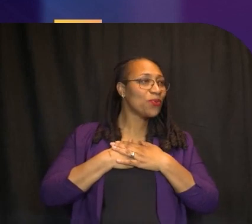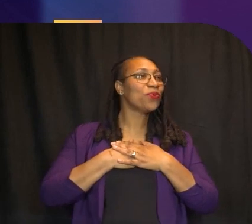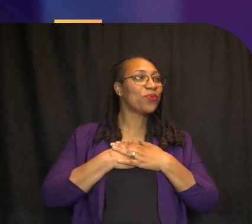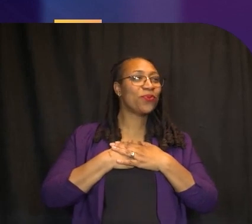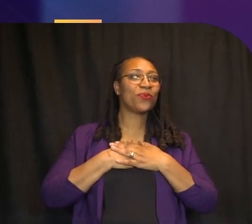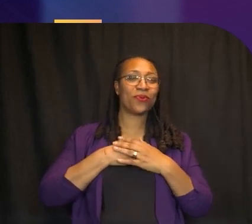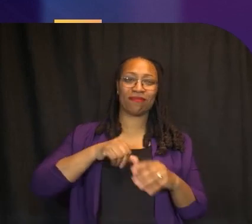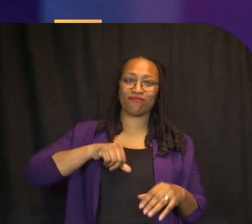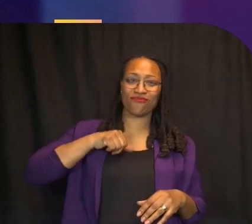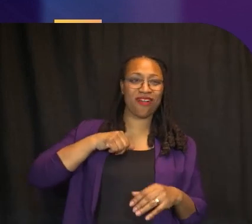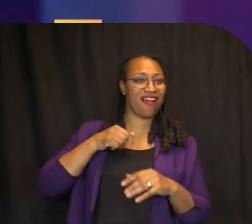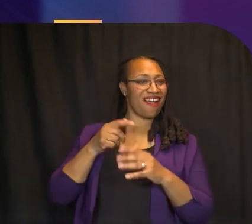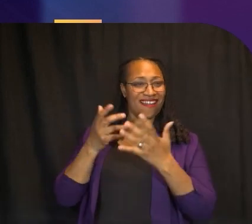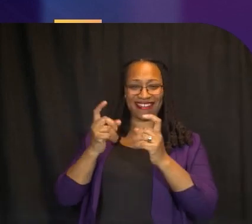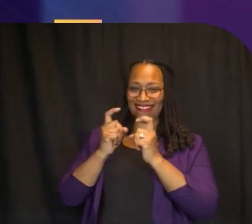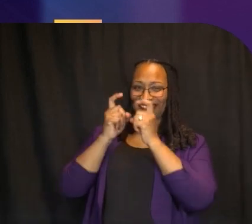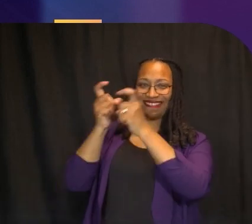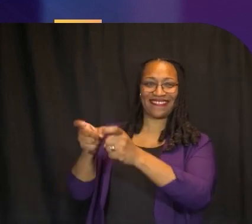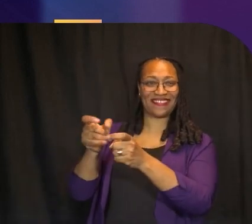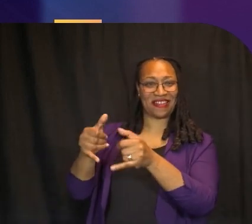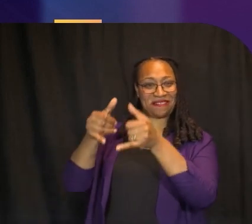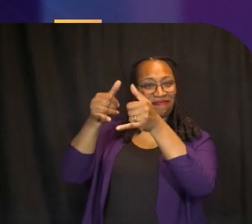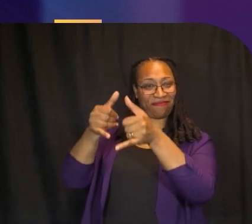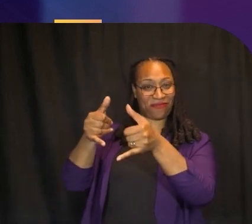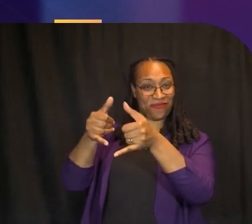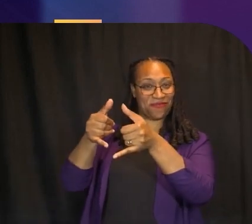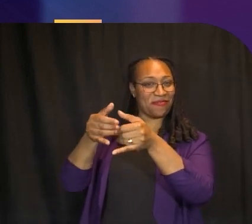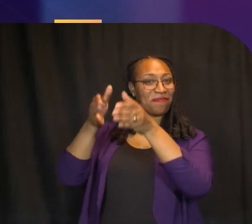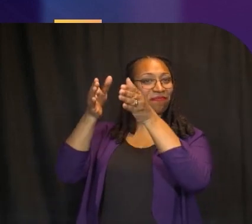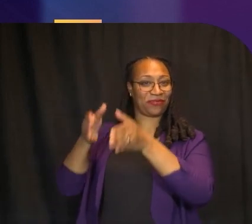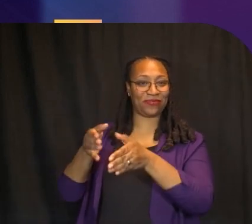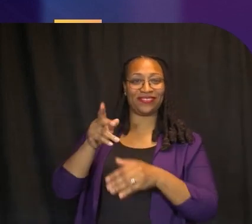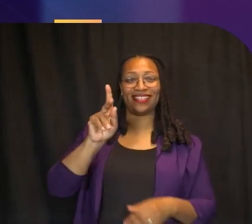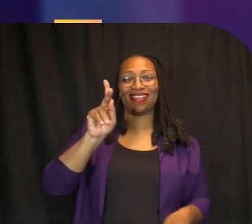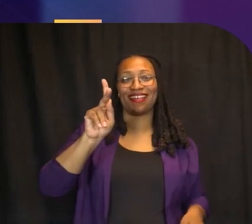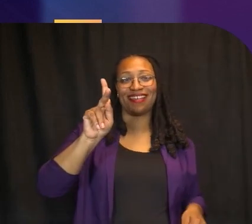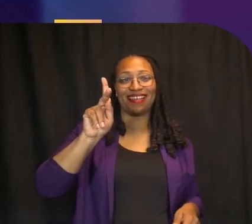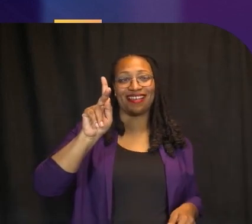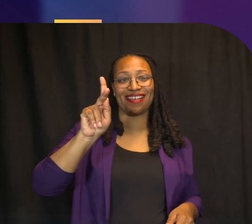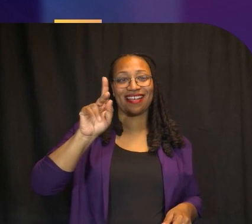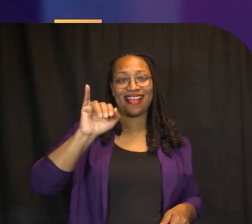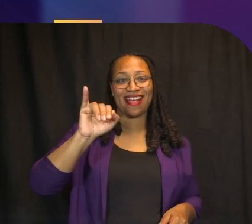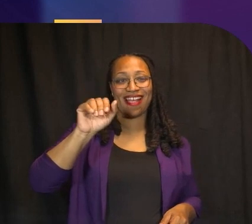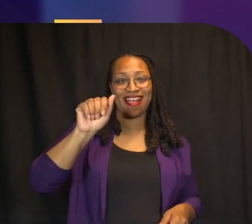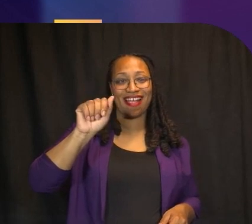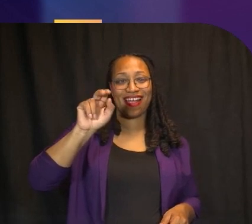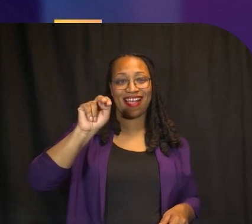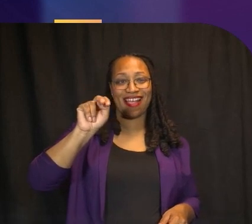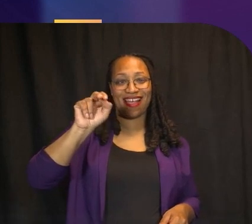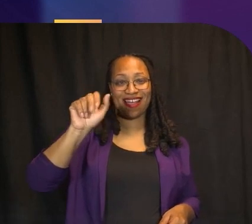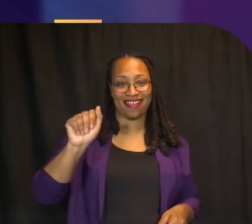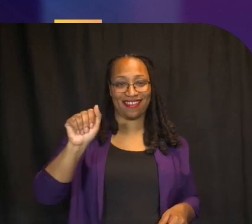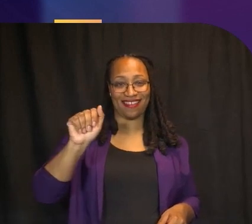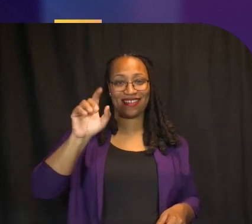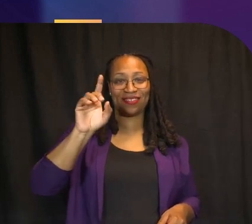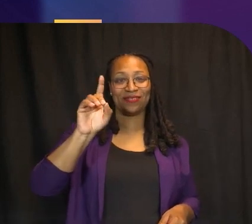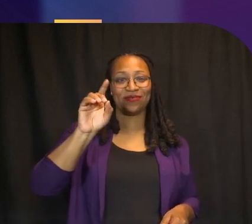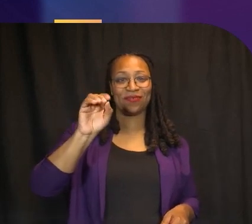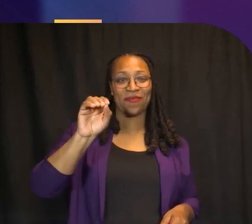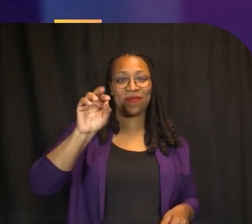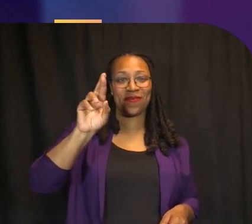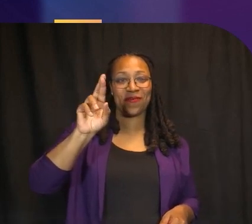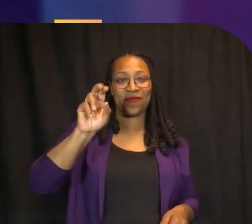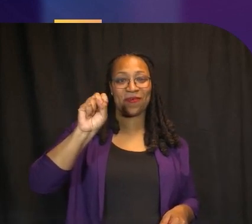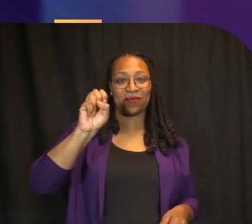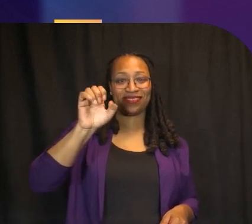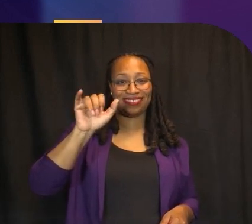evening, Kiana Dorsey, a junior at University of Miami, majoring in motion pictures production with a minor in